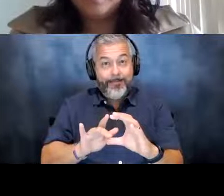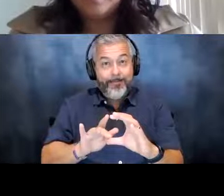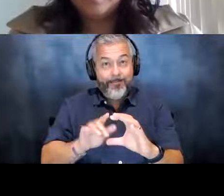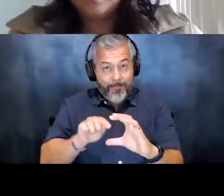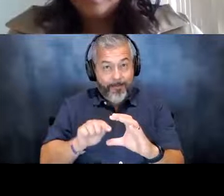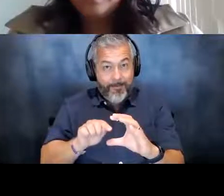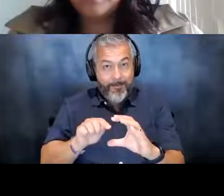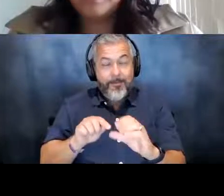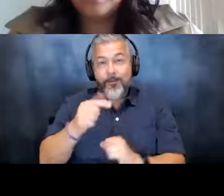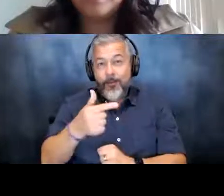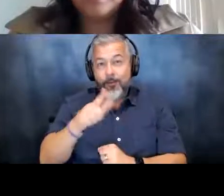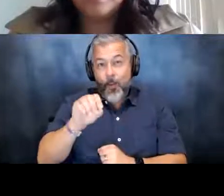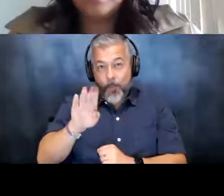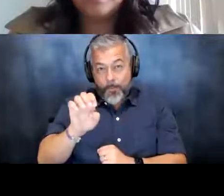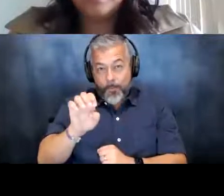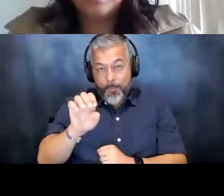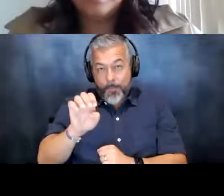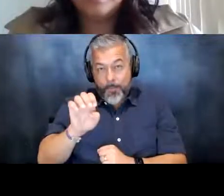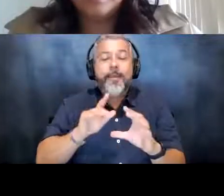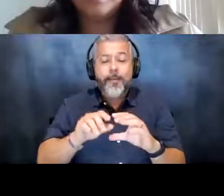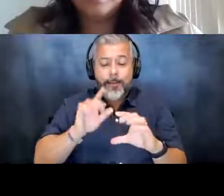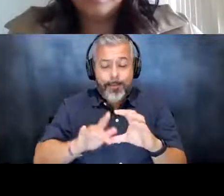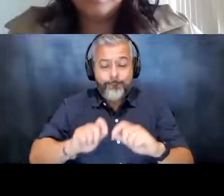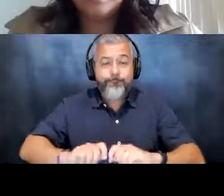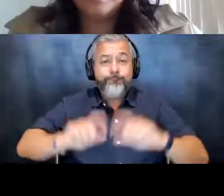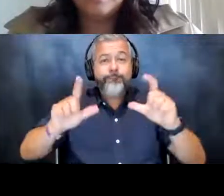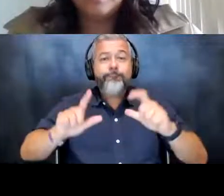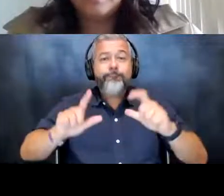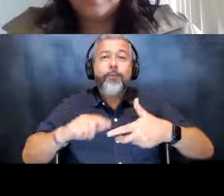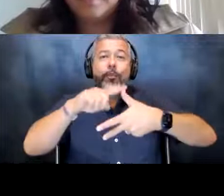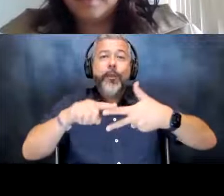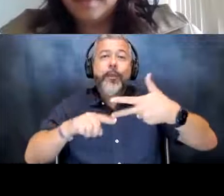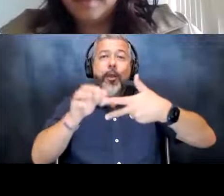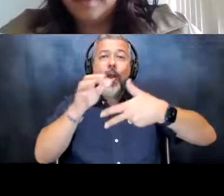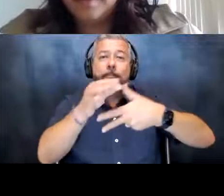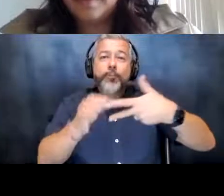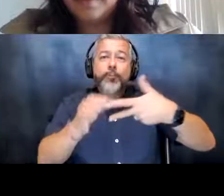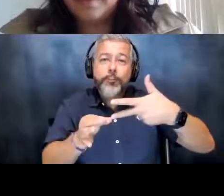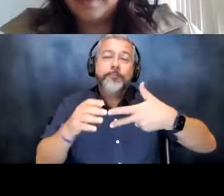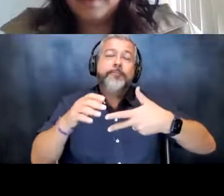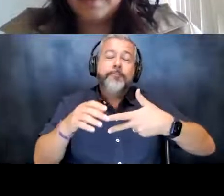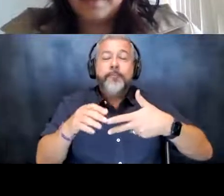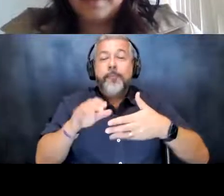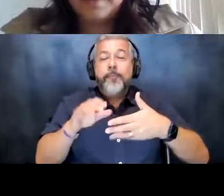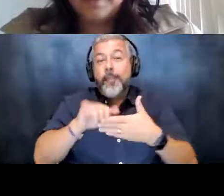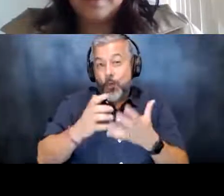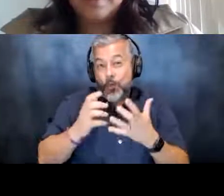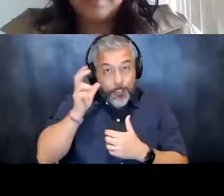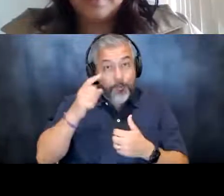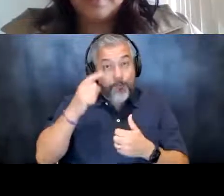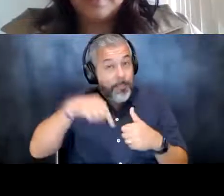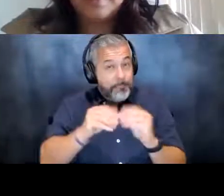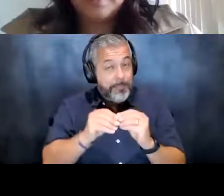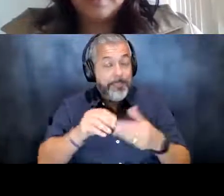and then click the language you would like to hear. So for this meeting, either English,